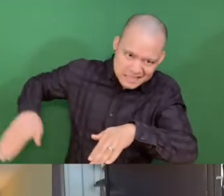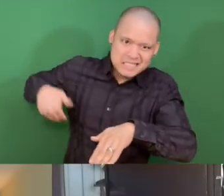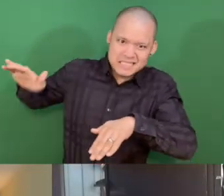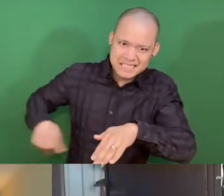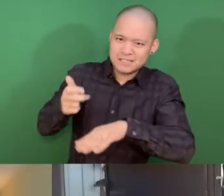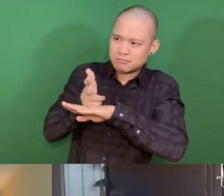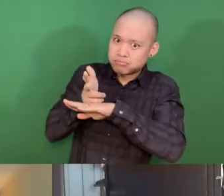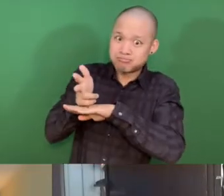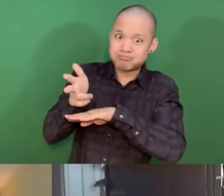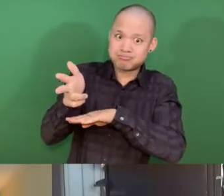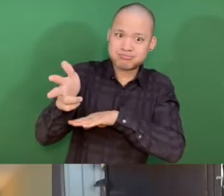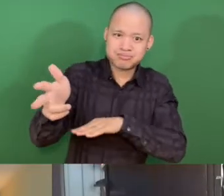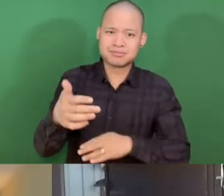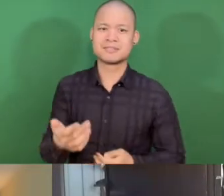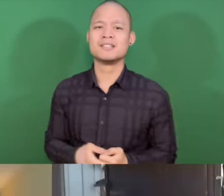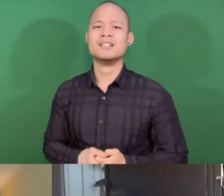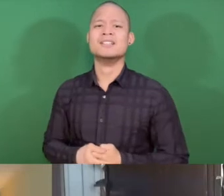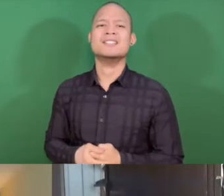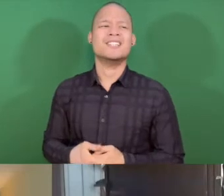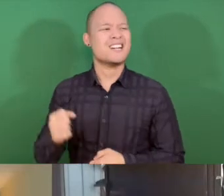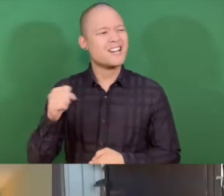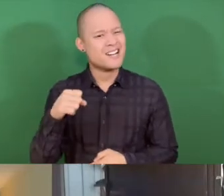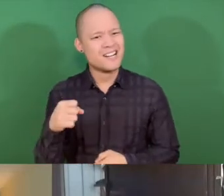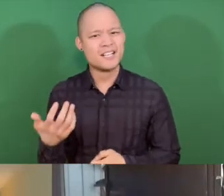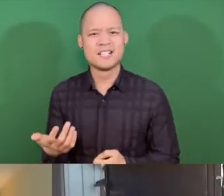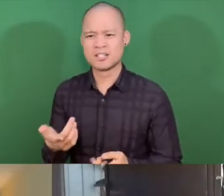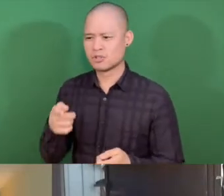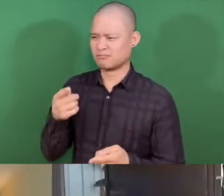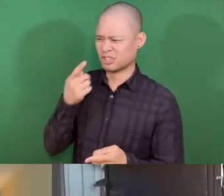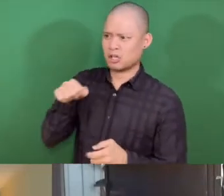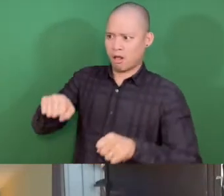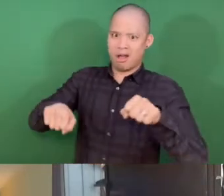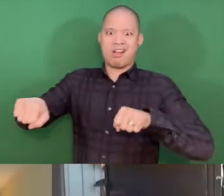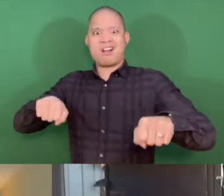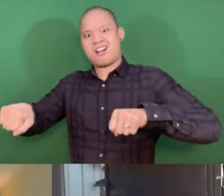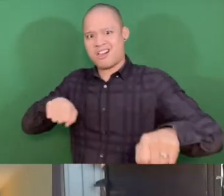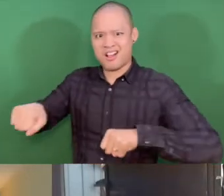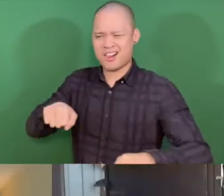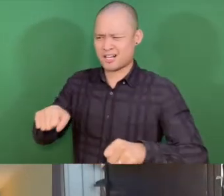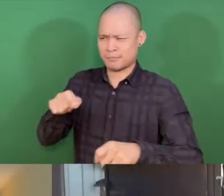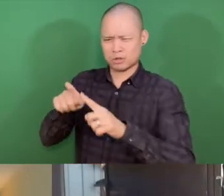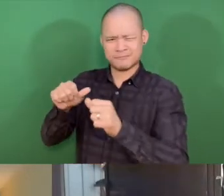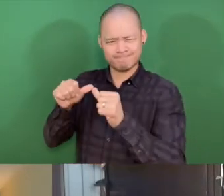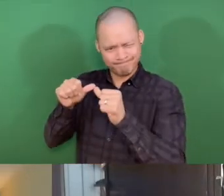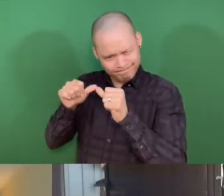pushed off, and Yeah. the bike was a bit wobbly at first, but you kept it